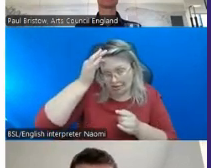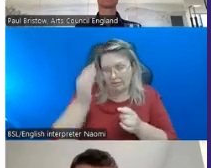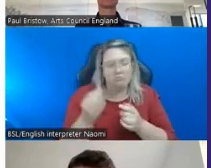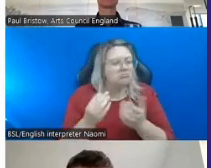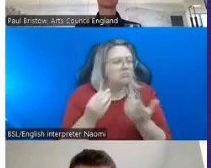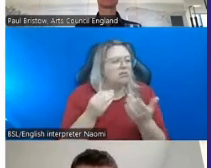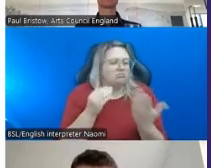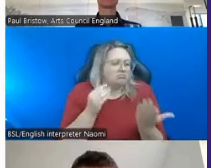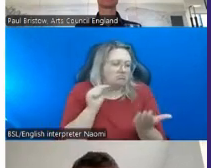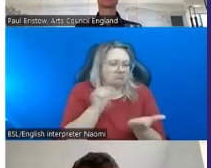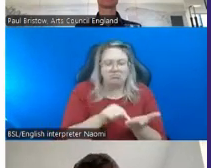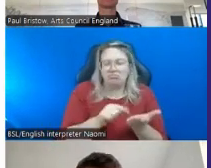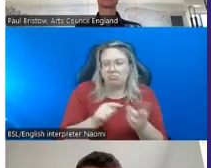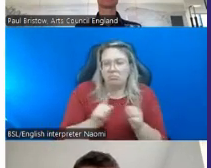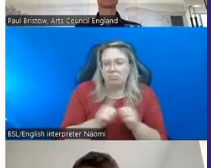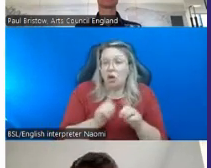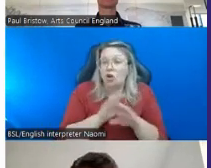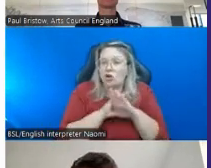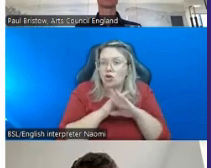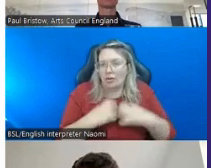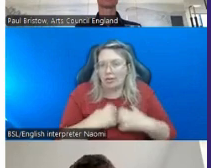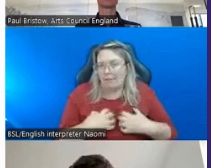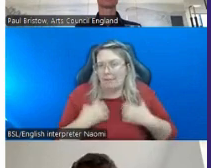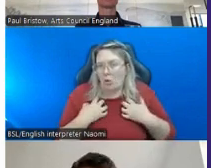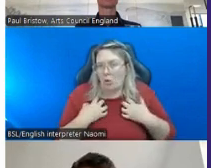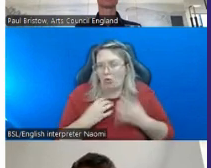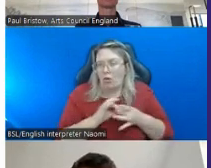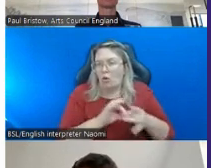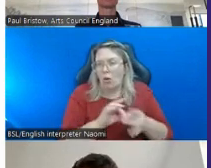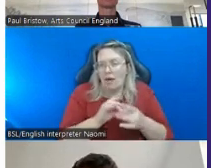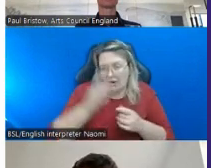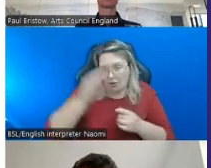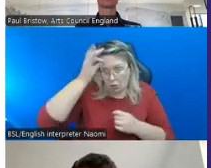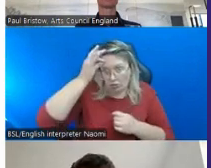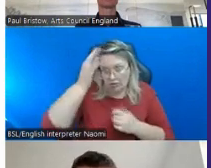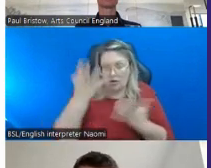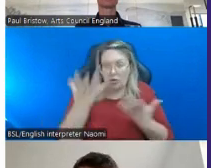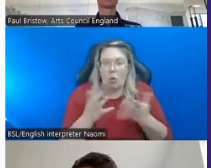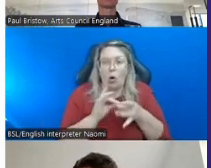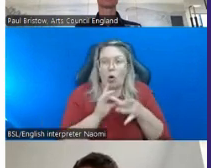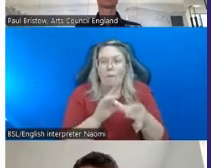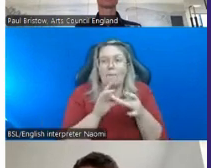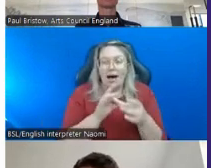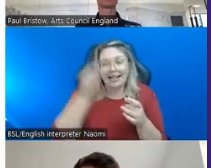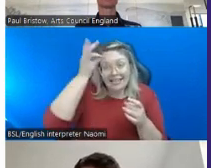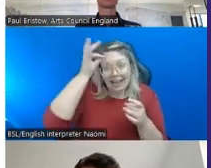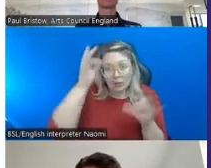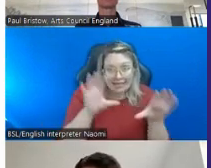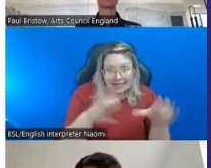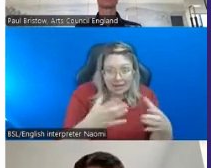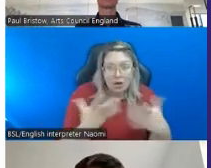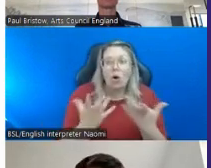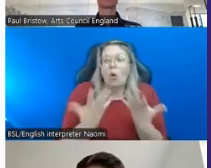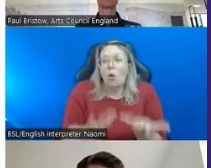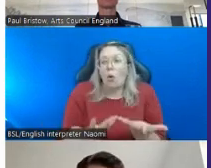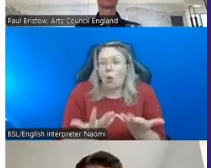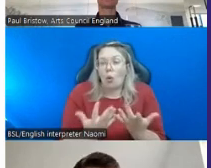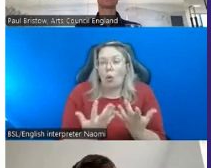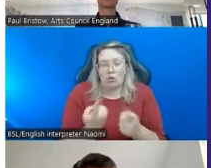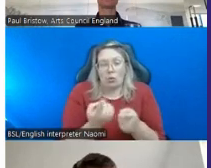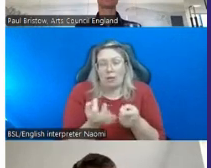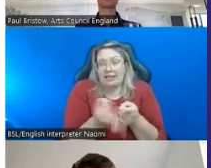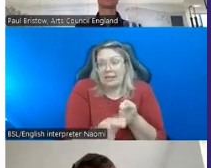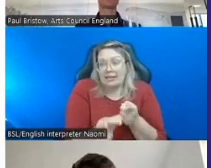paper, a non-mayoral combined authority or combined county authority or designated local authorities that don't have a